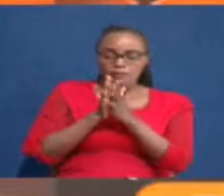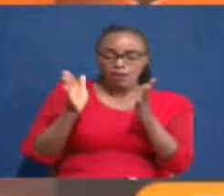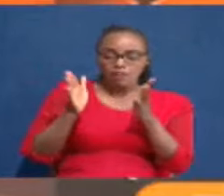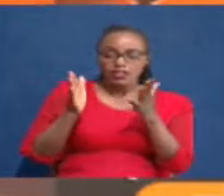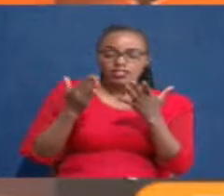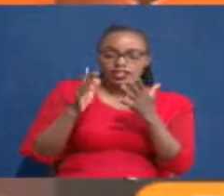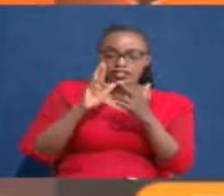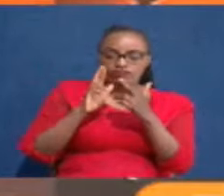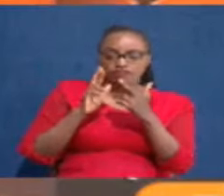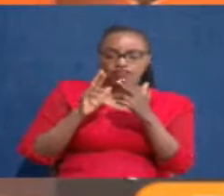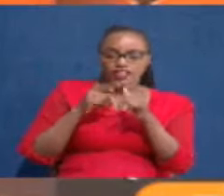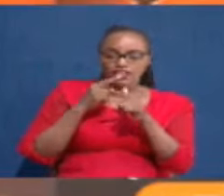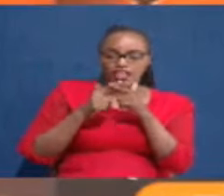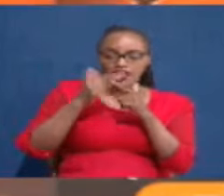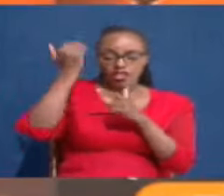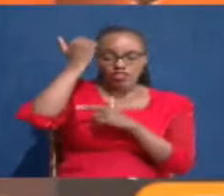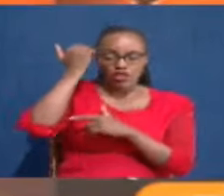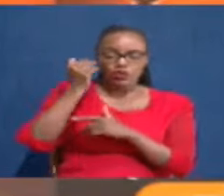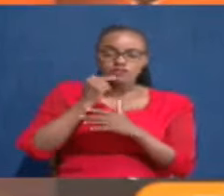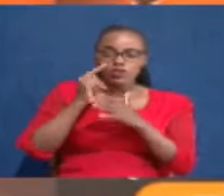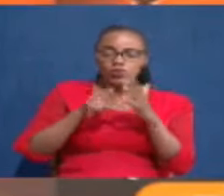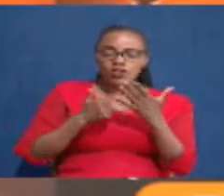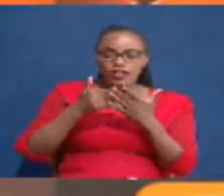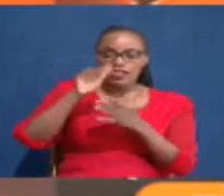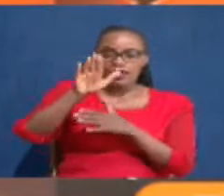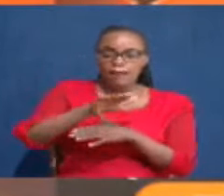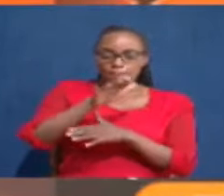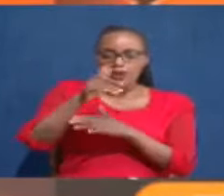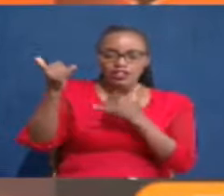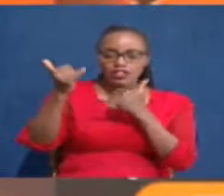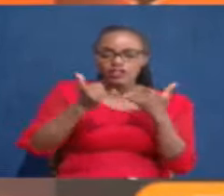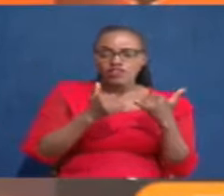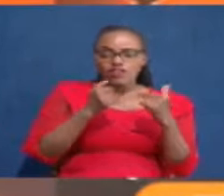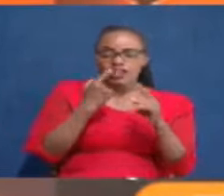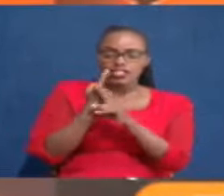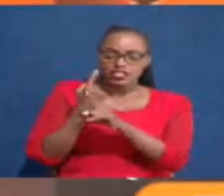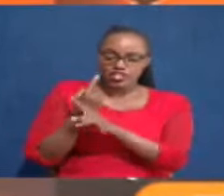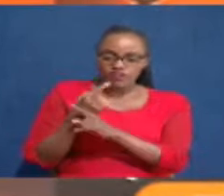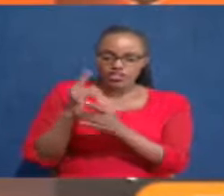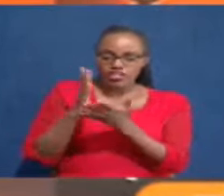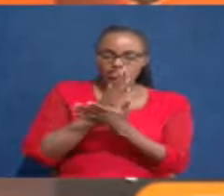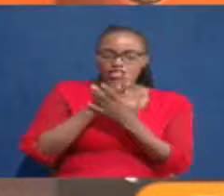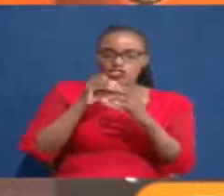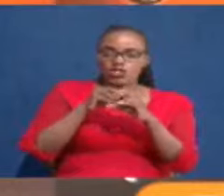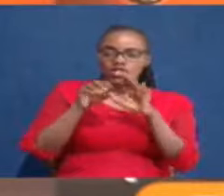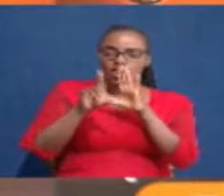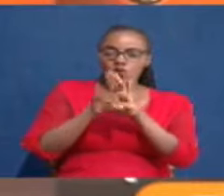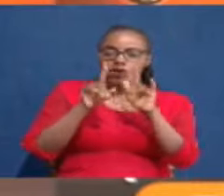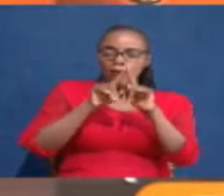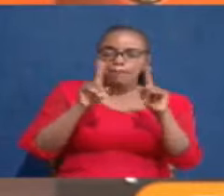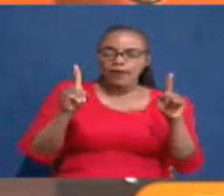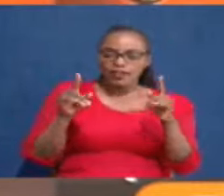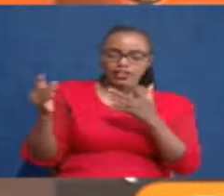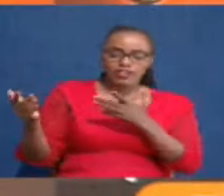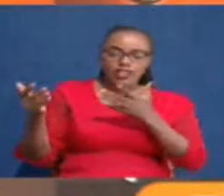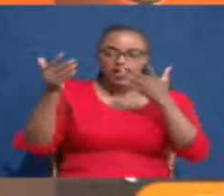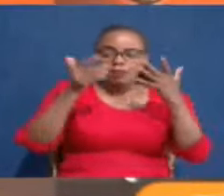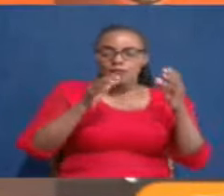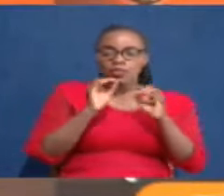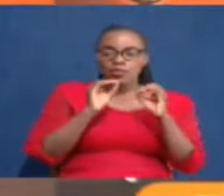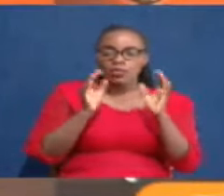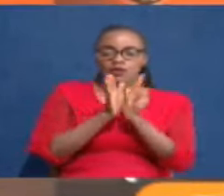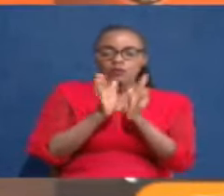In addition, the court ruled that Parliament introduced new sections of the law but did not subject them to